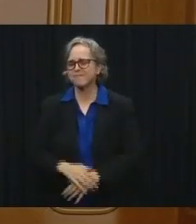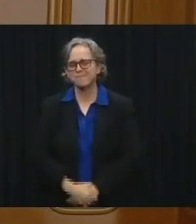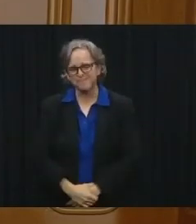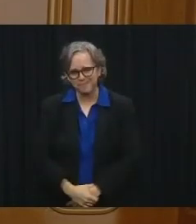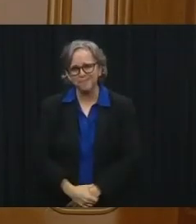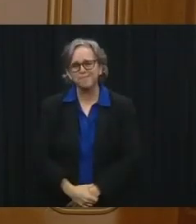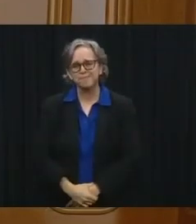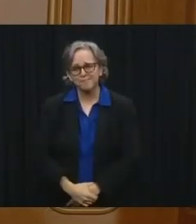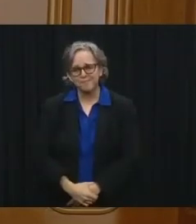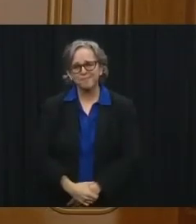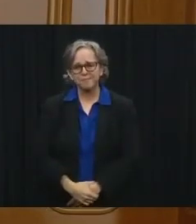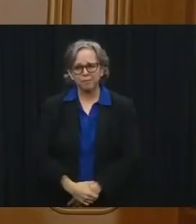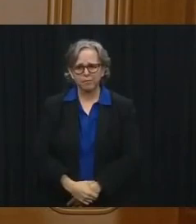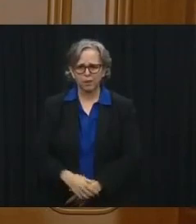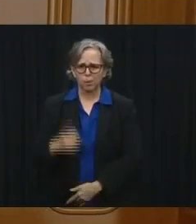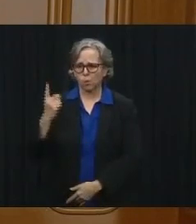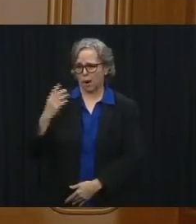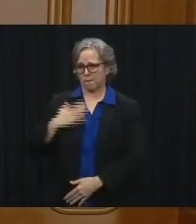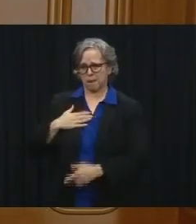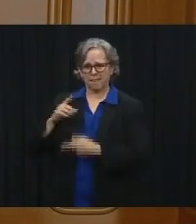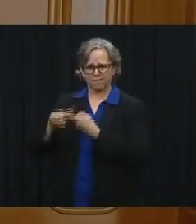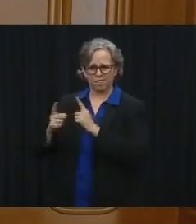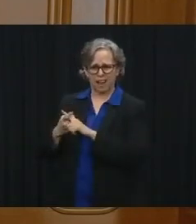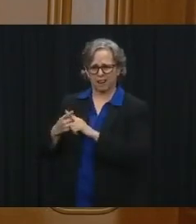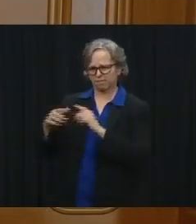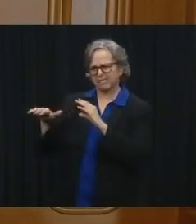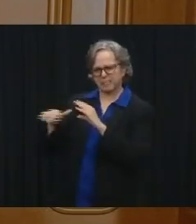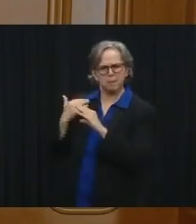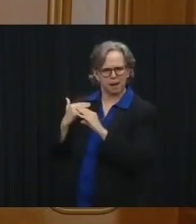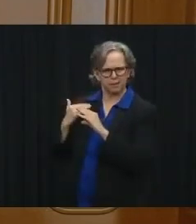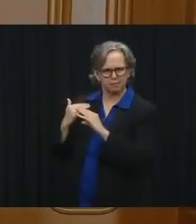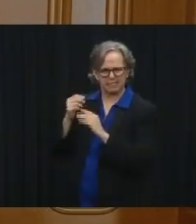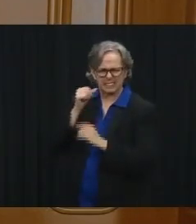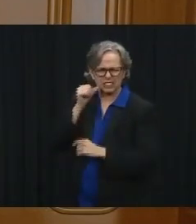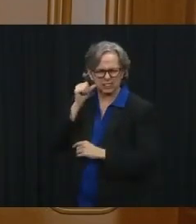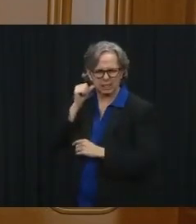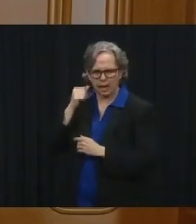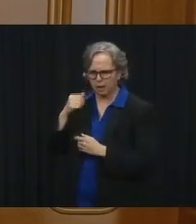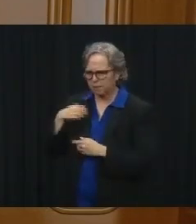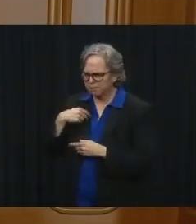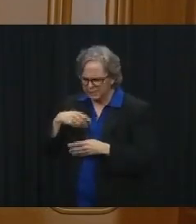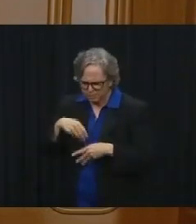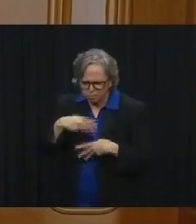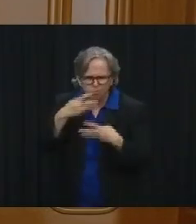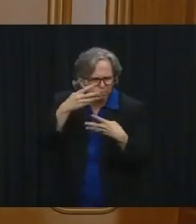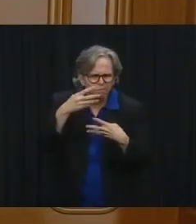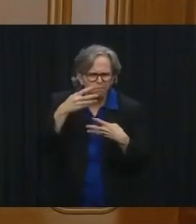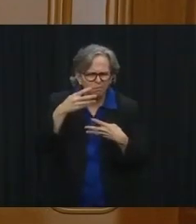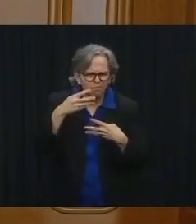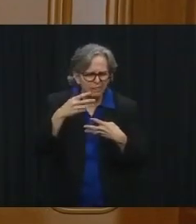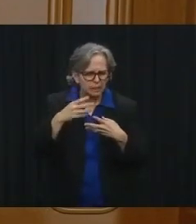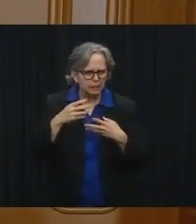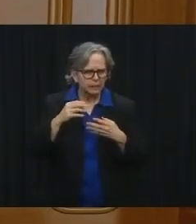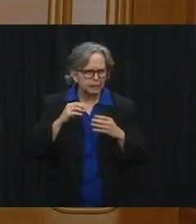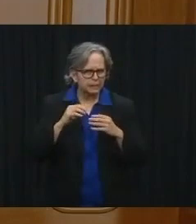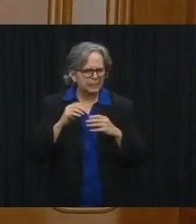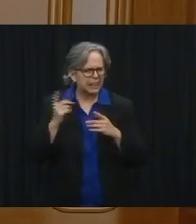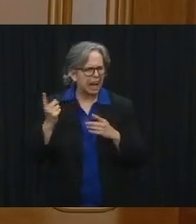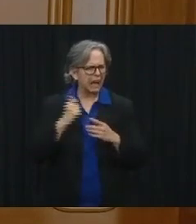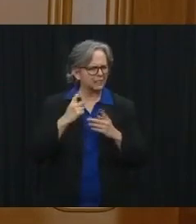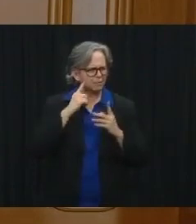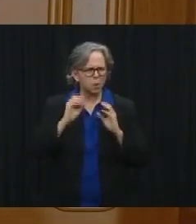email from a friend of mine yesterday, and maybe I can clarify something. He said, he